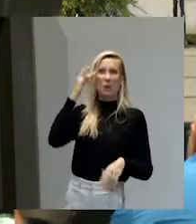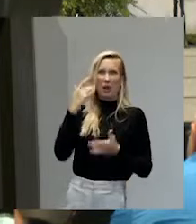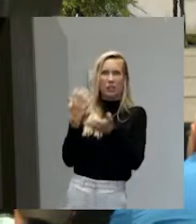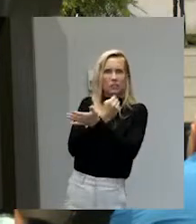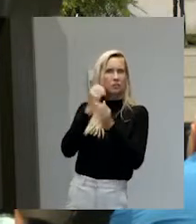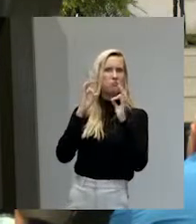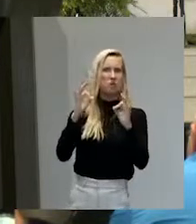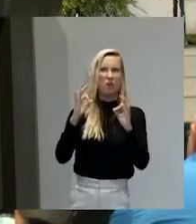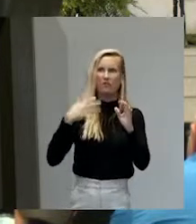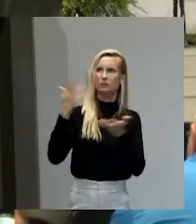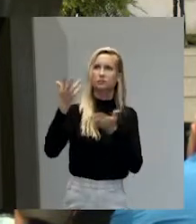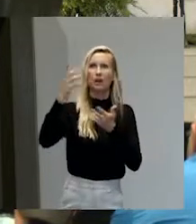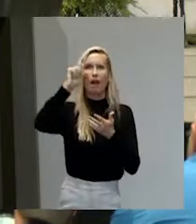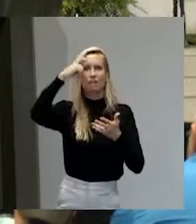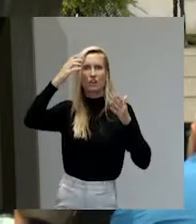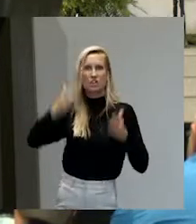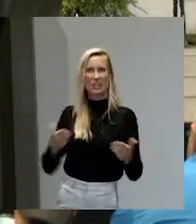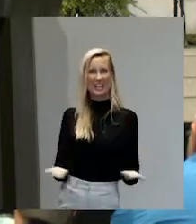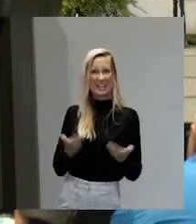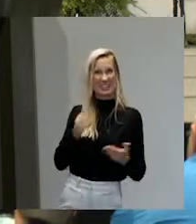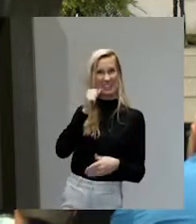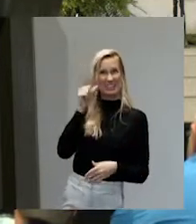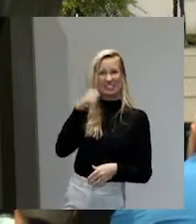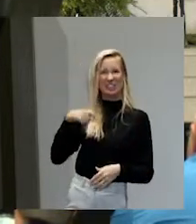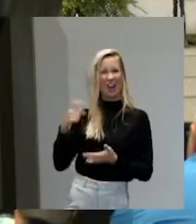Yeah. To be honest, we're not sure.